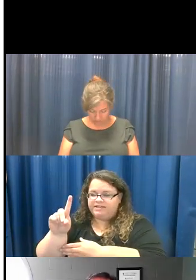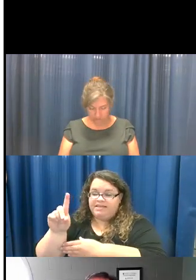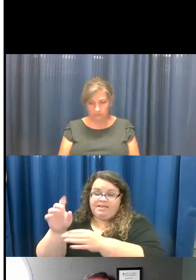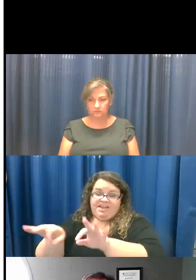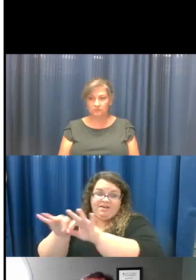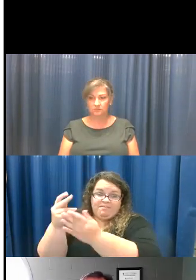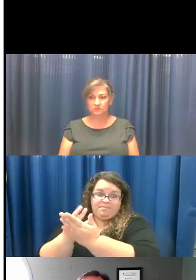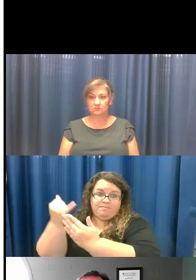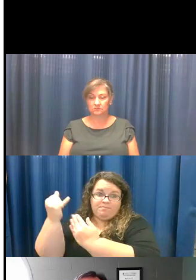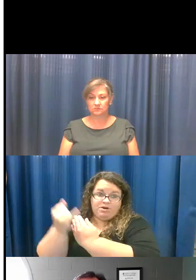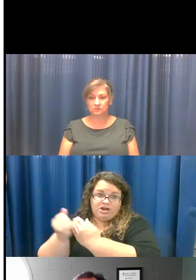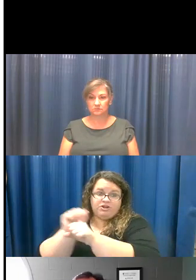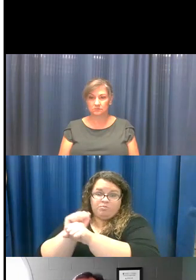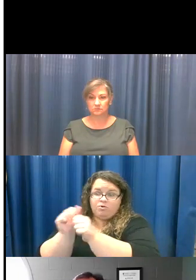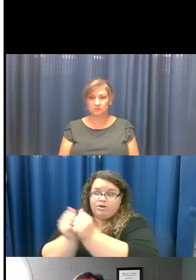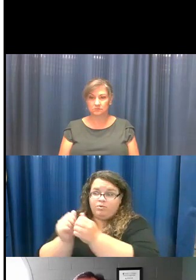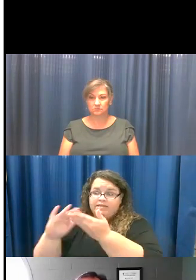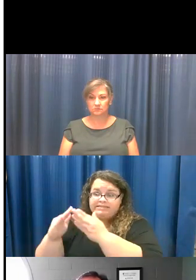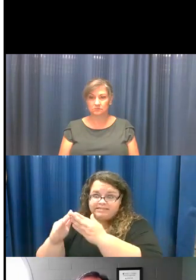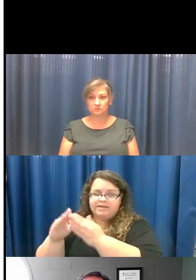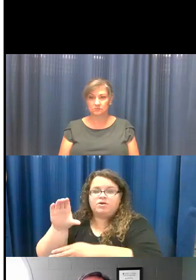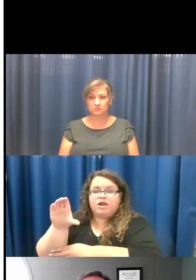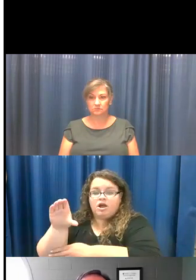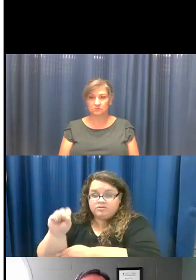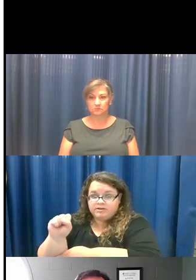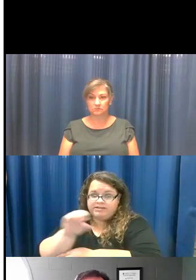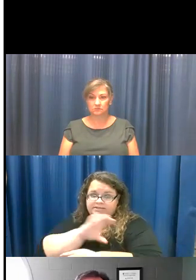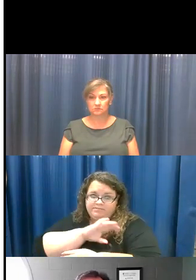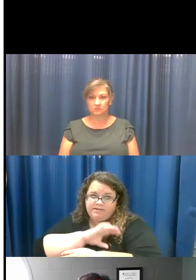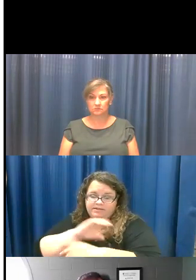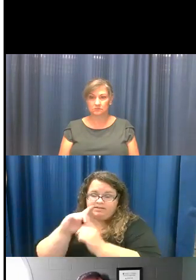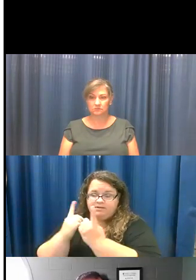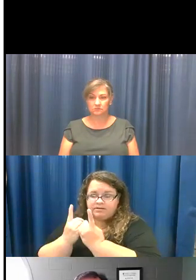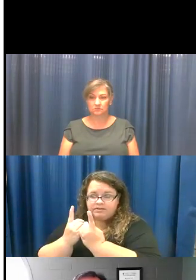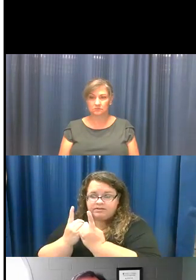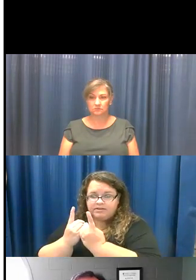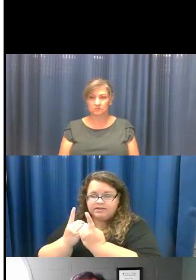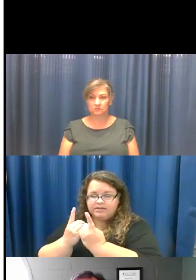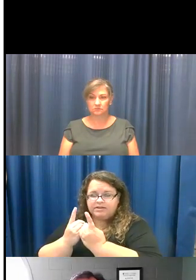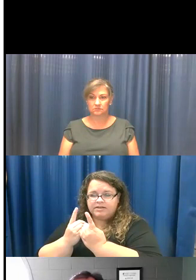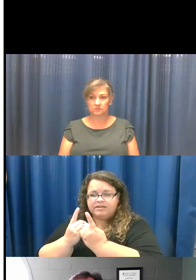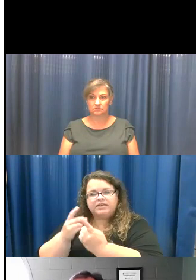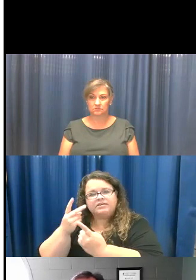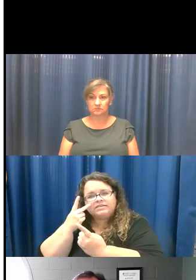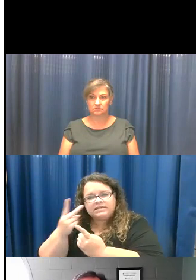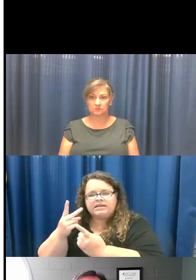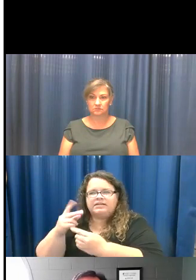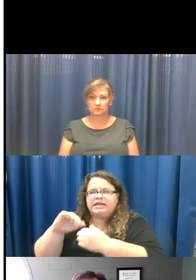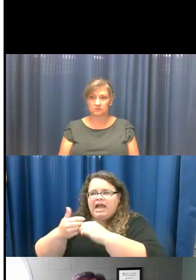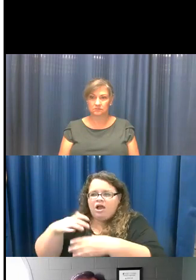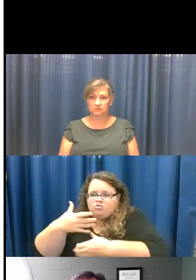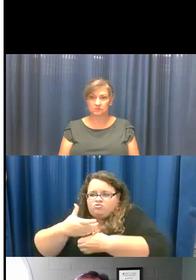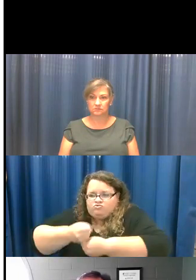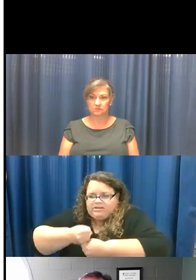and especially our Colorado Springs Police Department around exploring trust in our communities, especially our communities